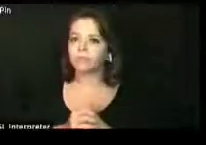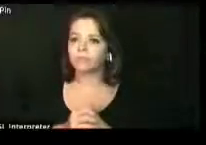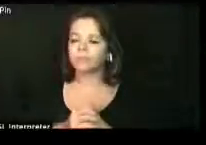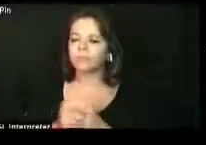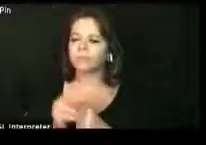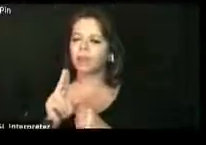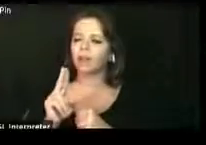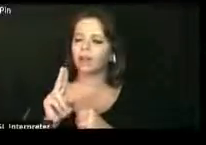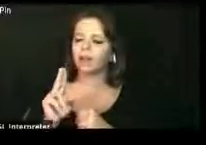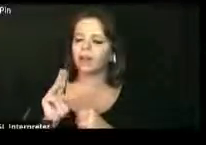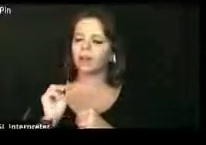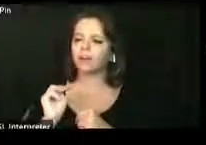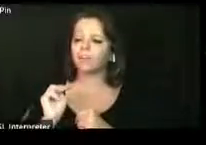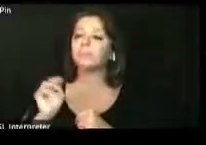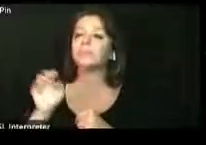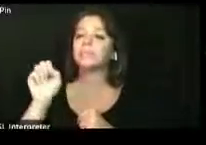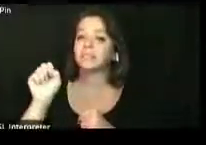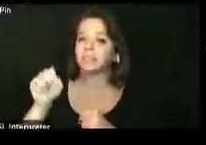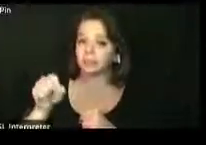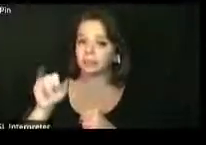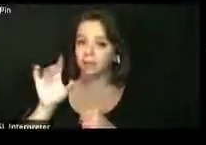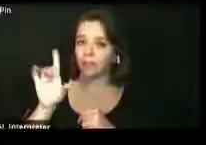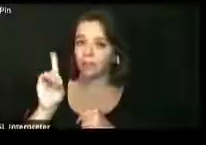I do.